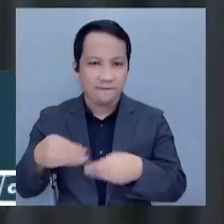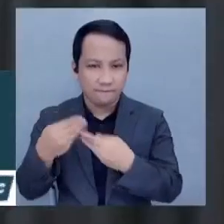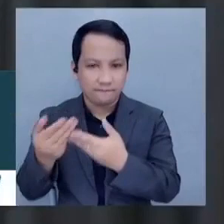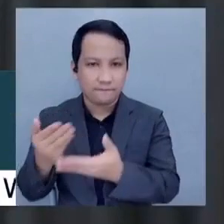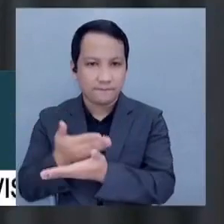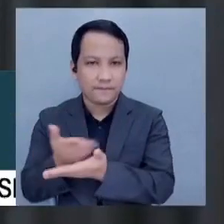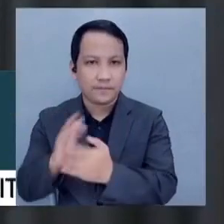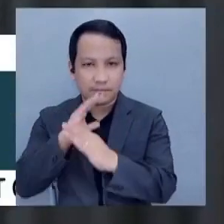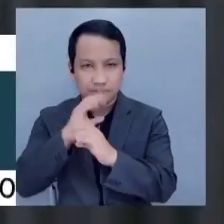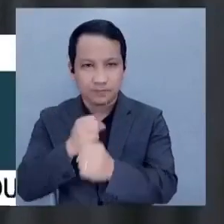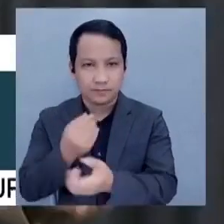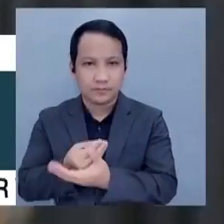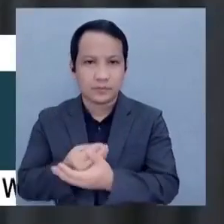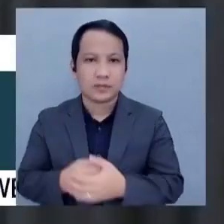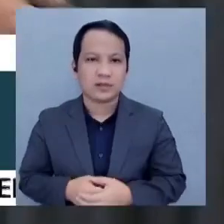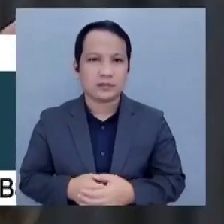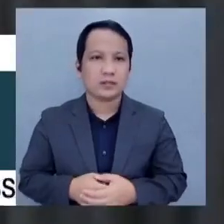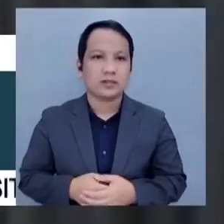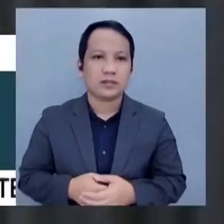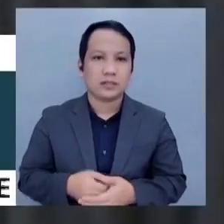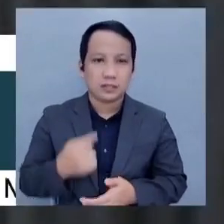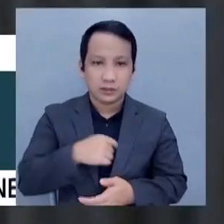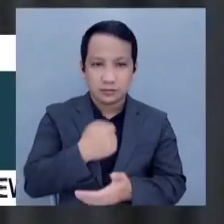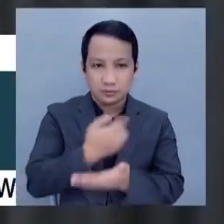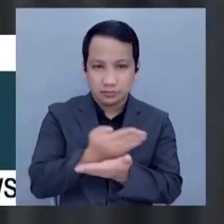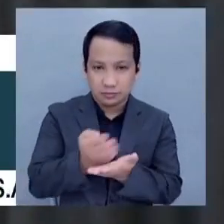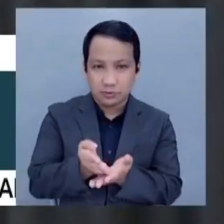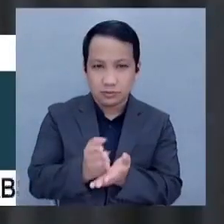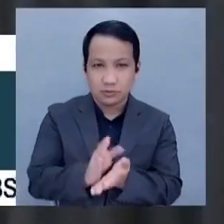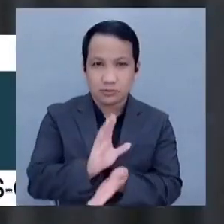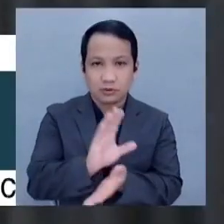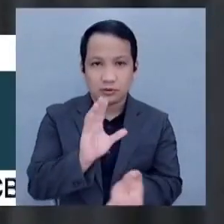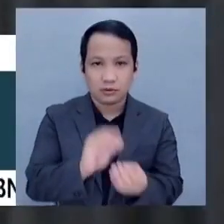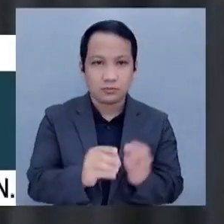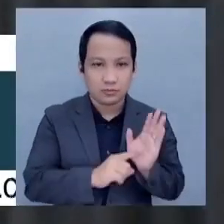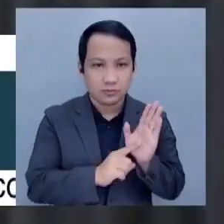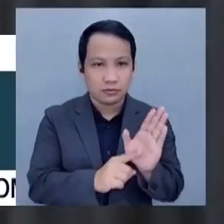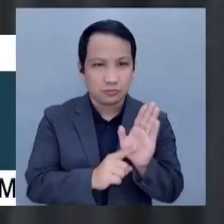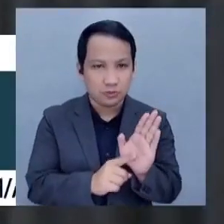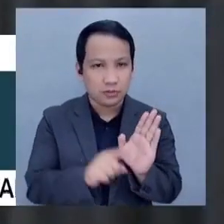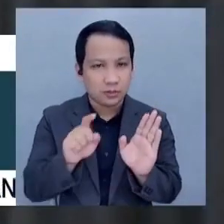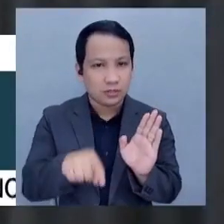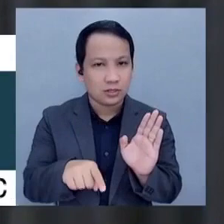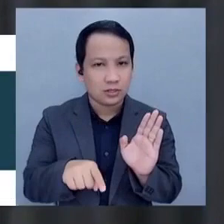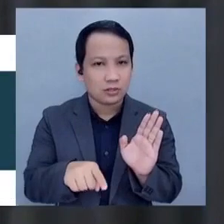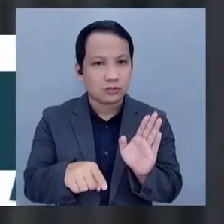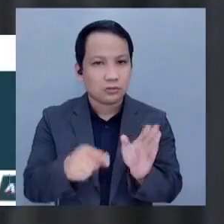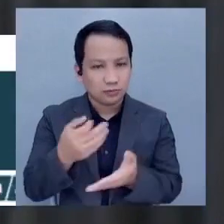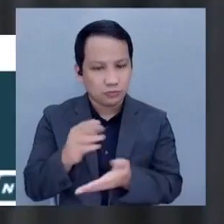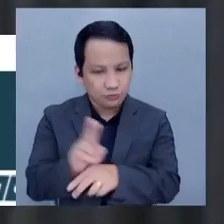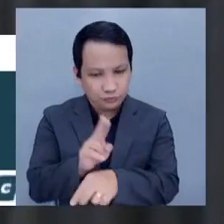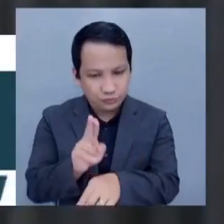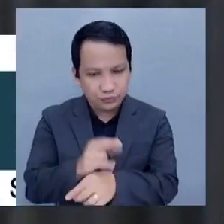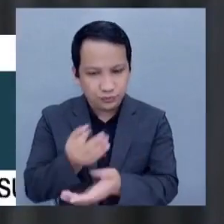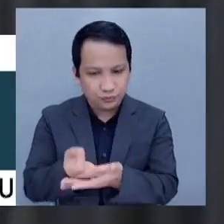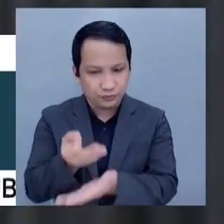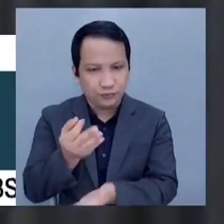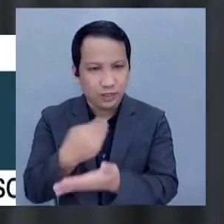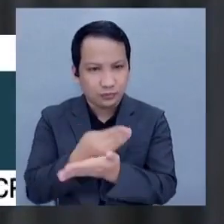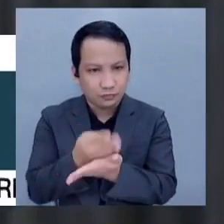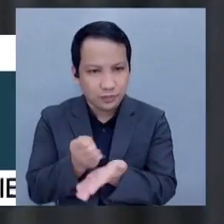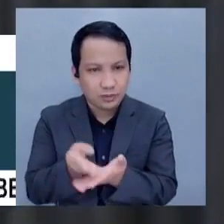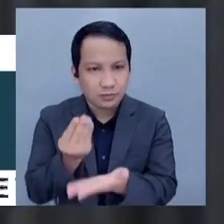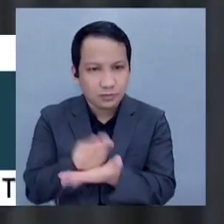I think that's the rule of budgeting. You show that you use the funds properly, nagastos mo sa tamang